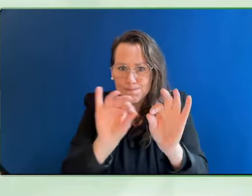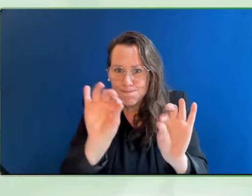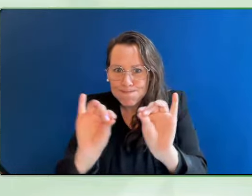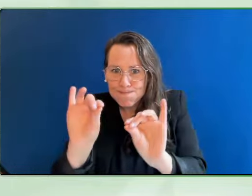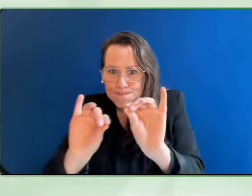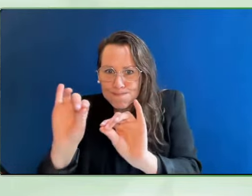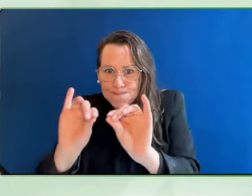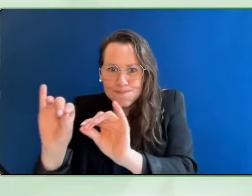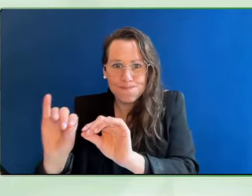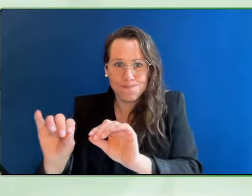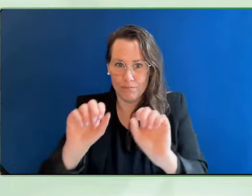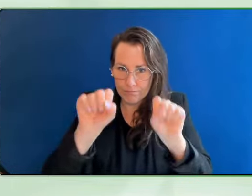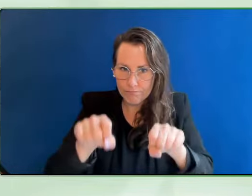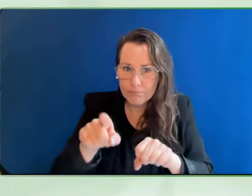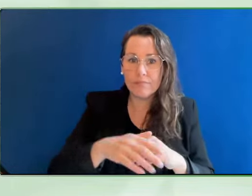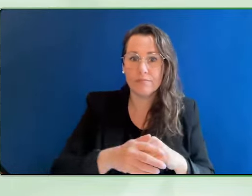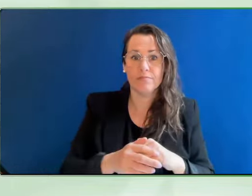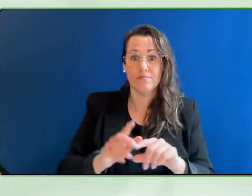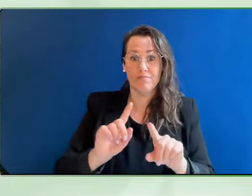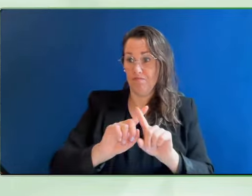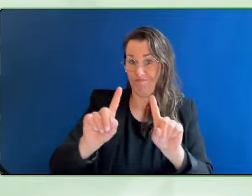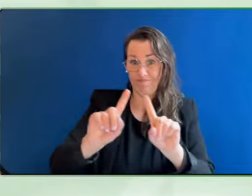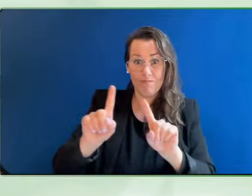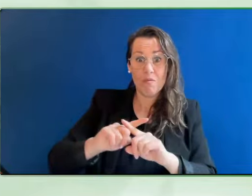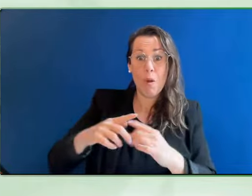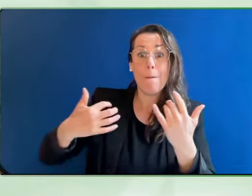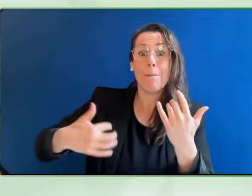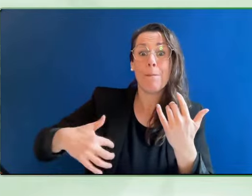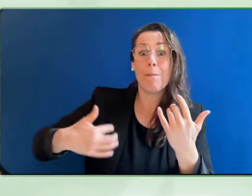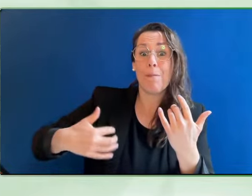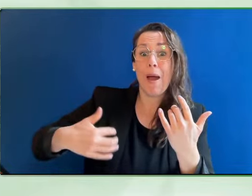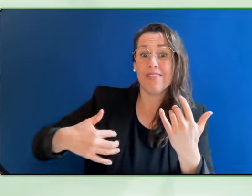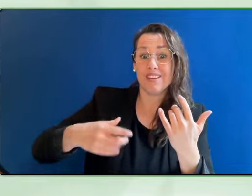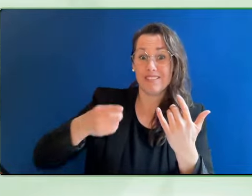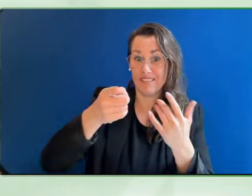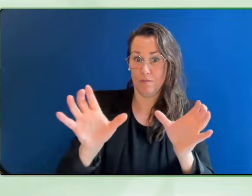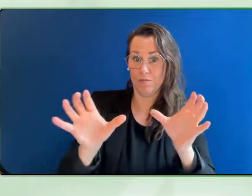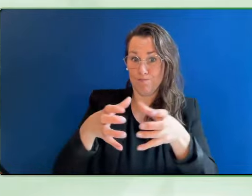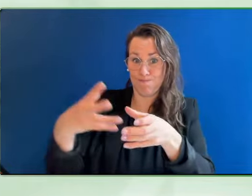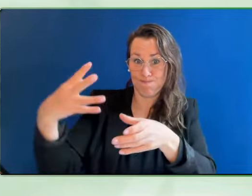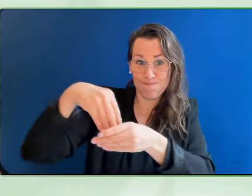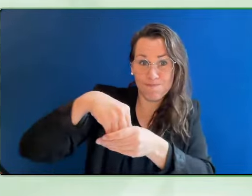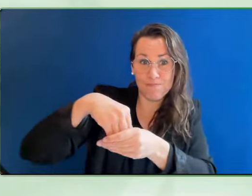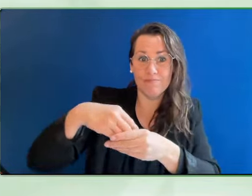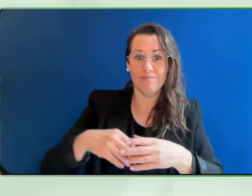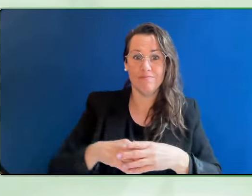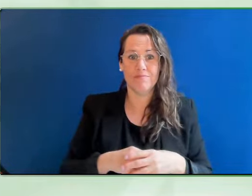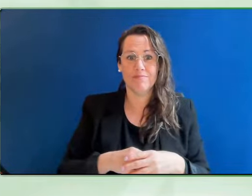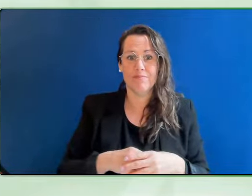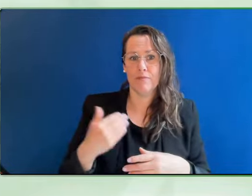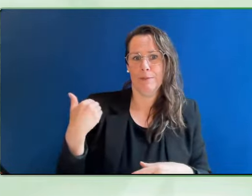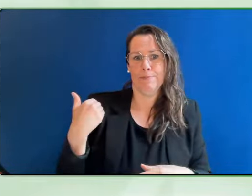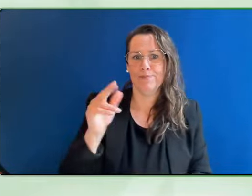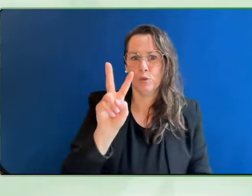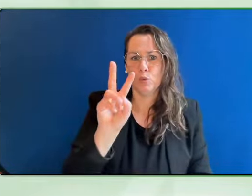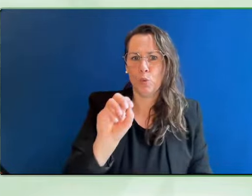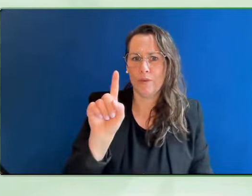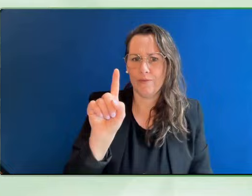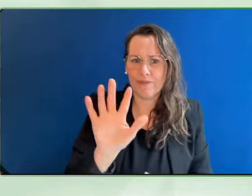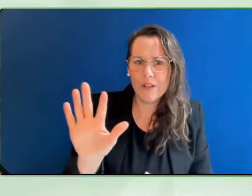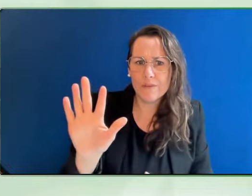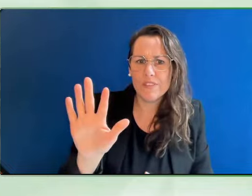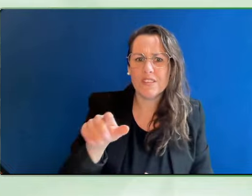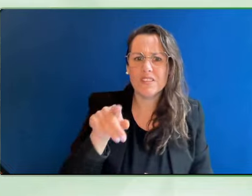Lőrinc Barabás Quartet that we enjoyed yesterday evening. So I would like to invite you now